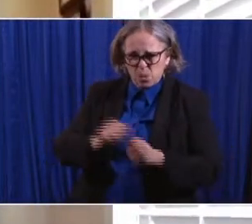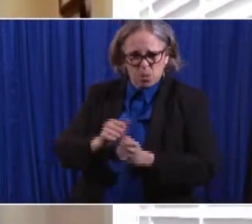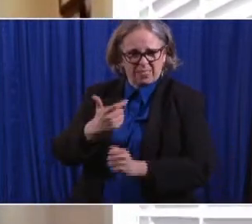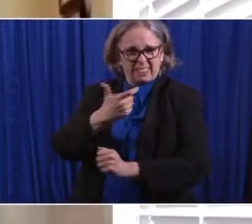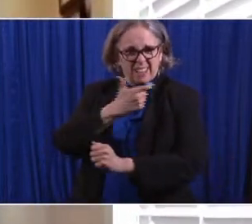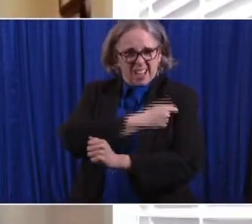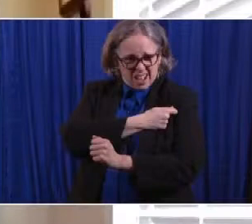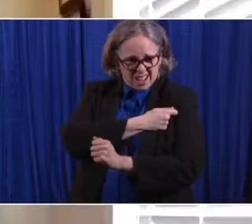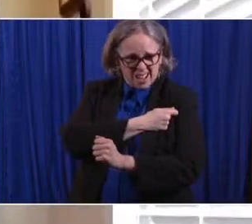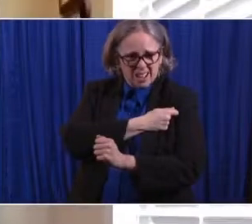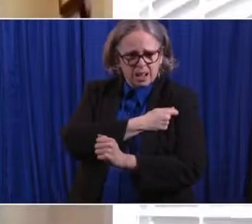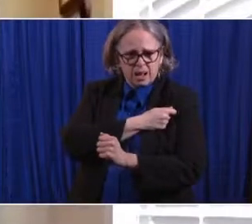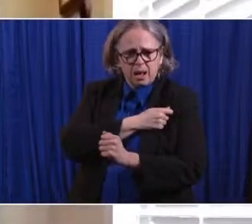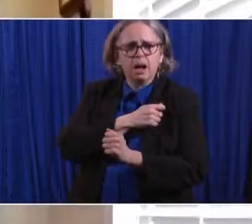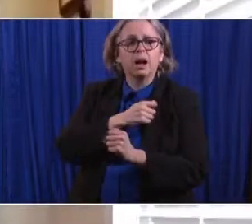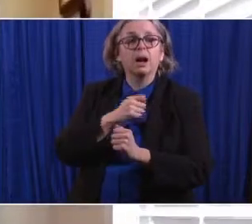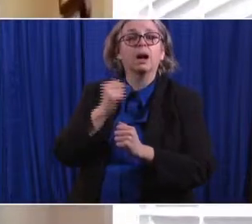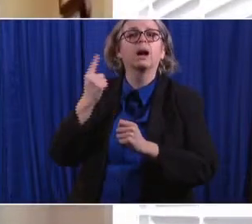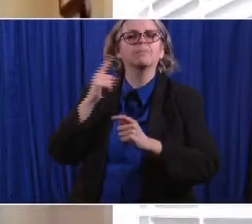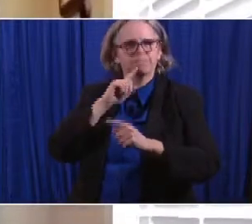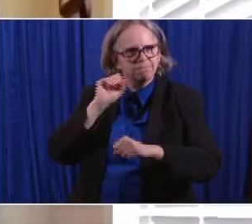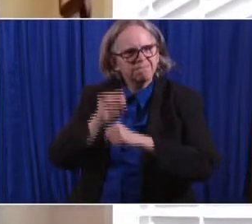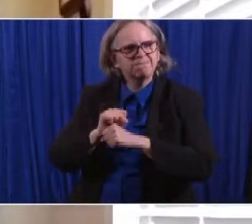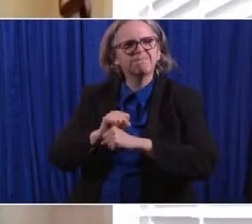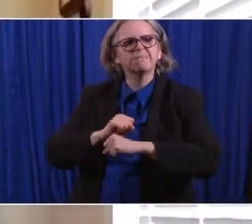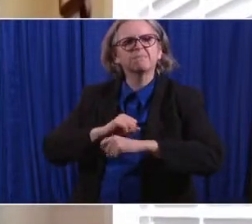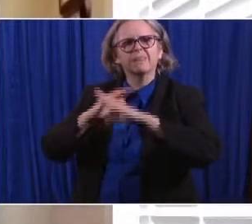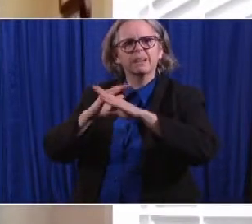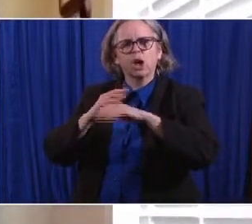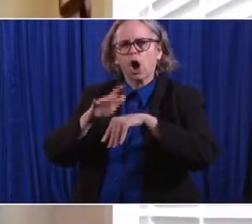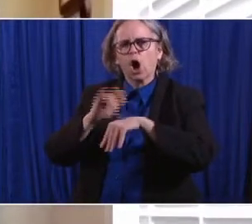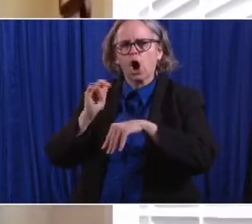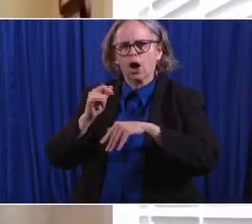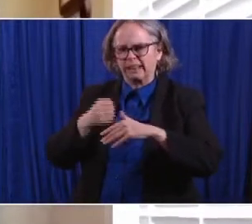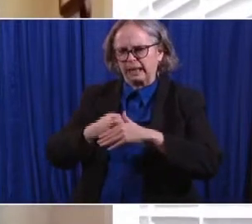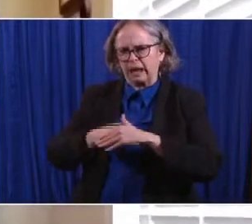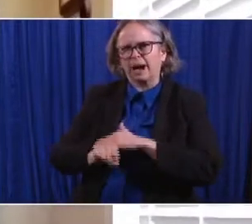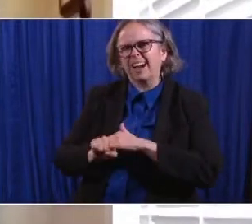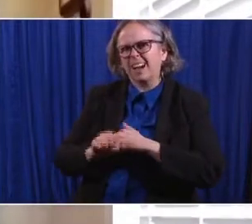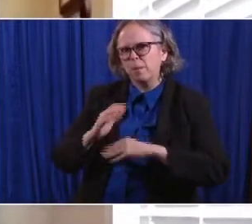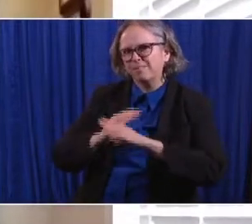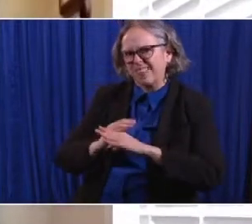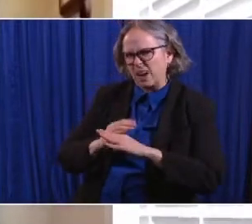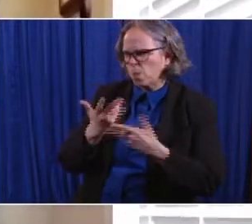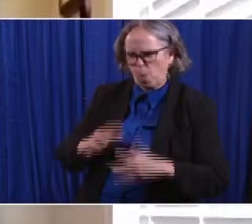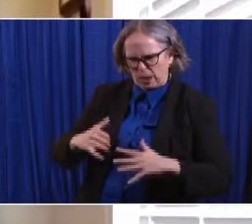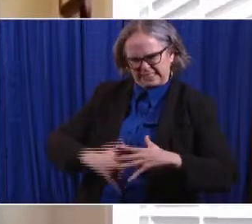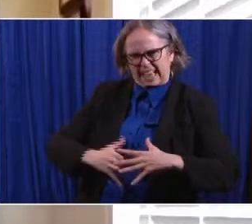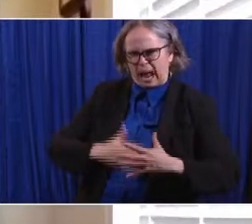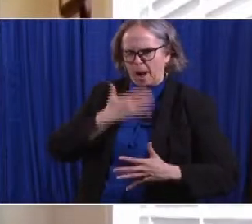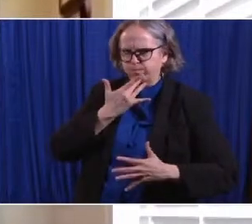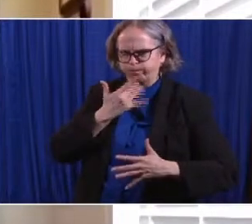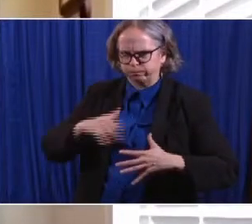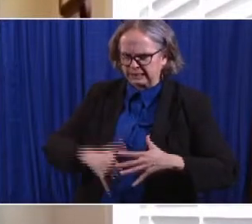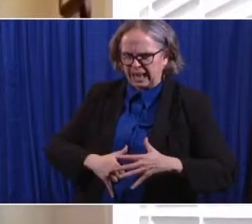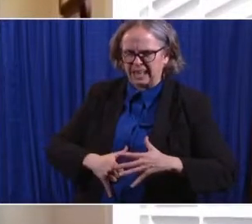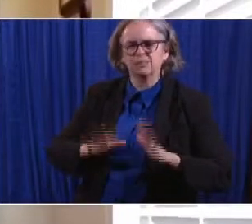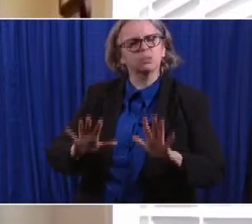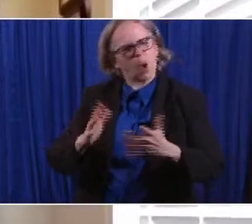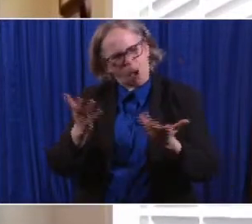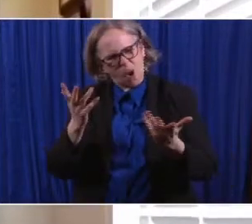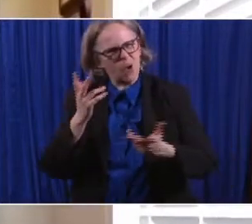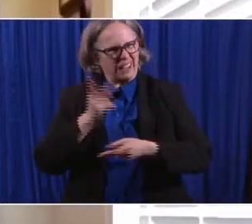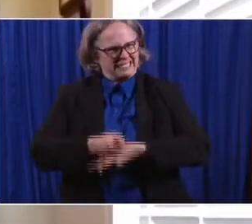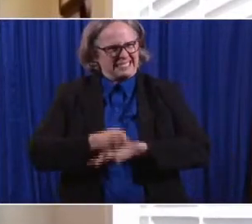for premature delivery or premature birth for your baby. Now, of course, we recommend that if you